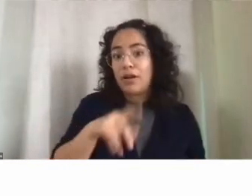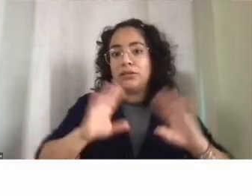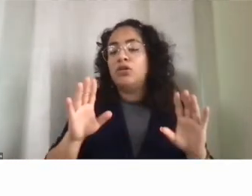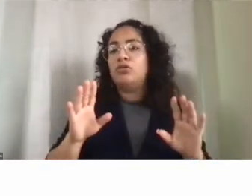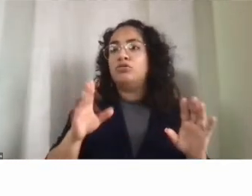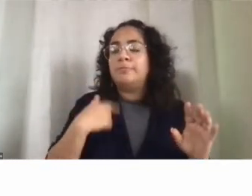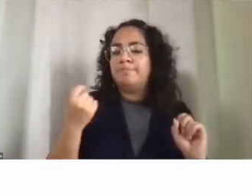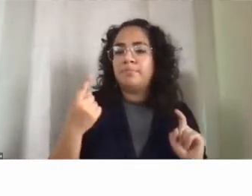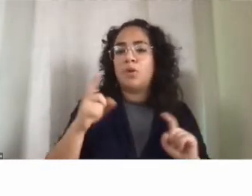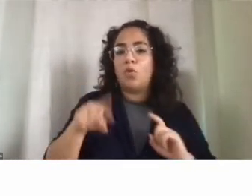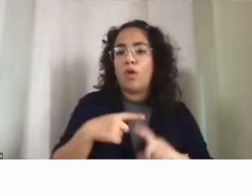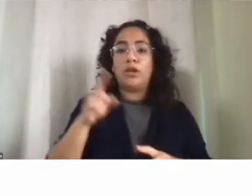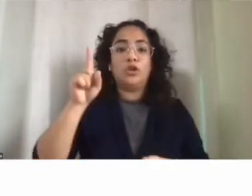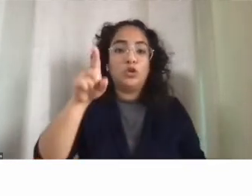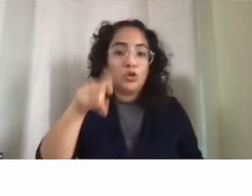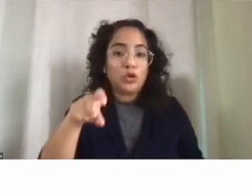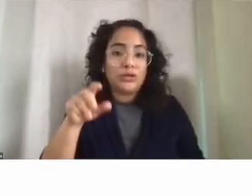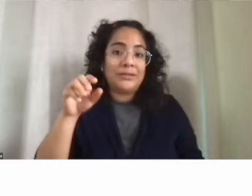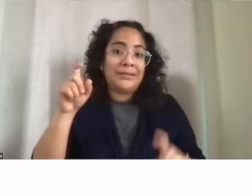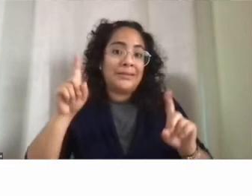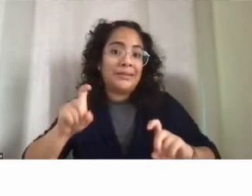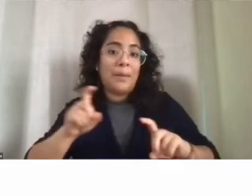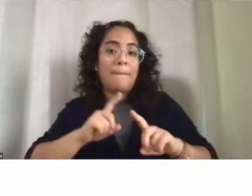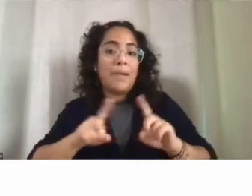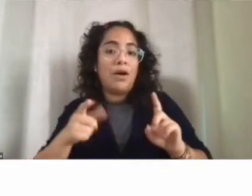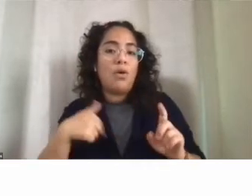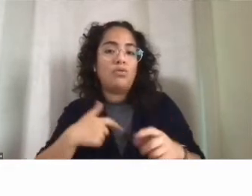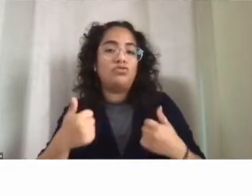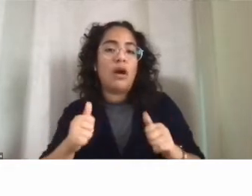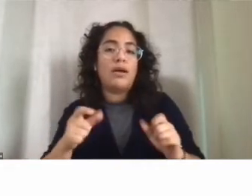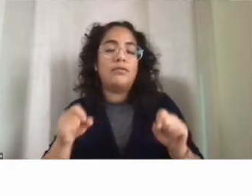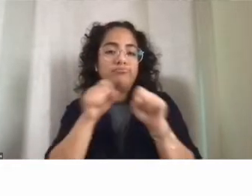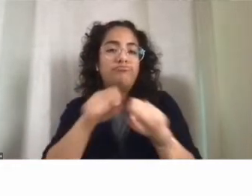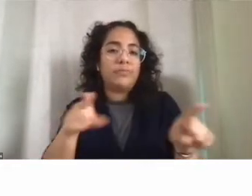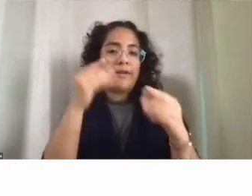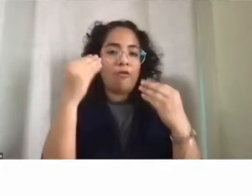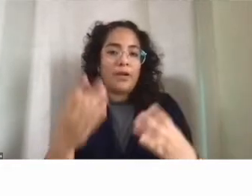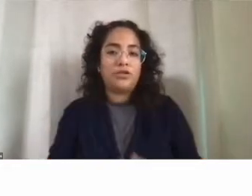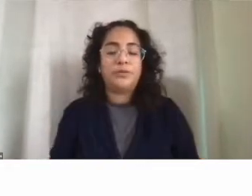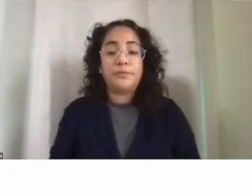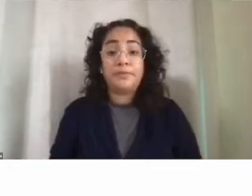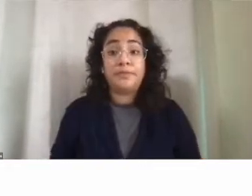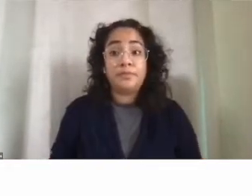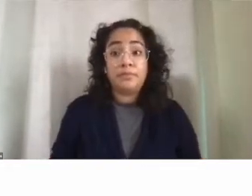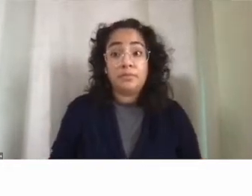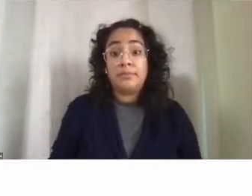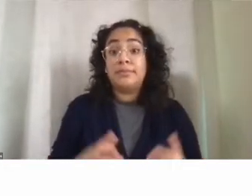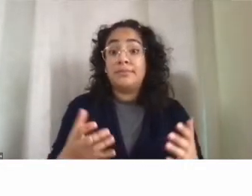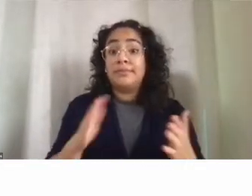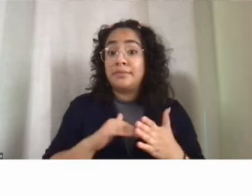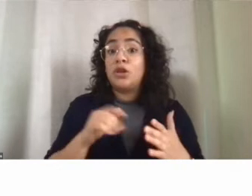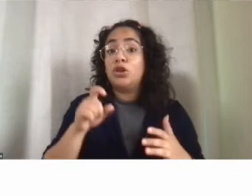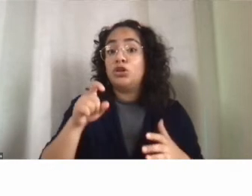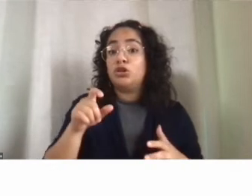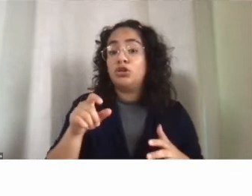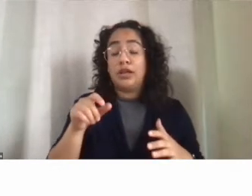should get tested, etc. But we'll try to send information on that. And additionally, should your doctor not